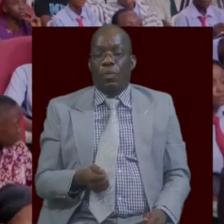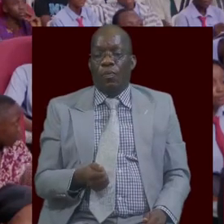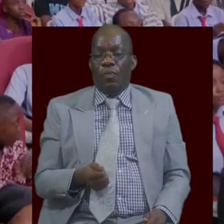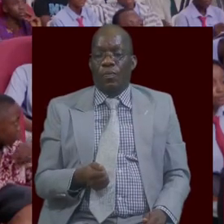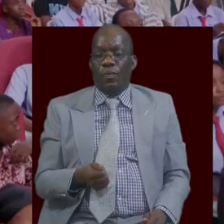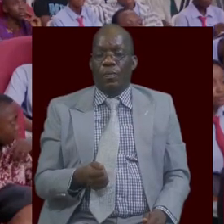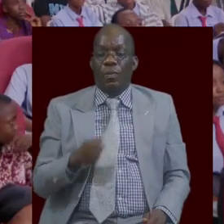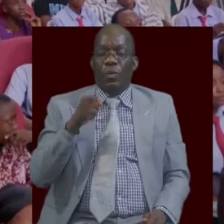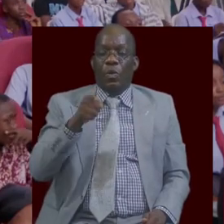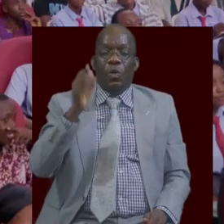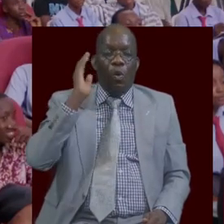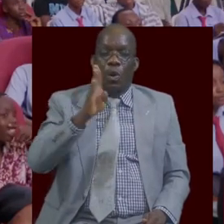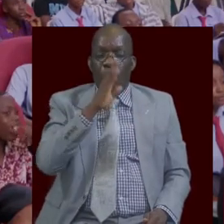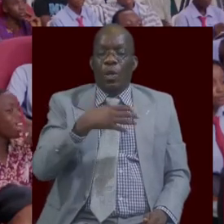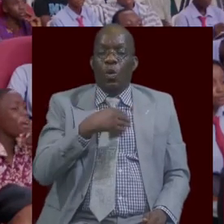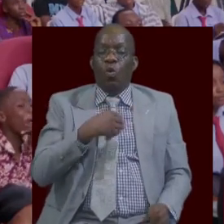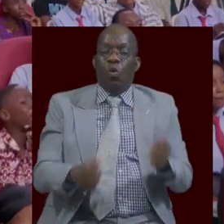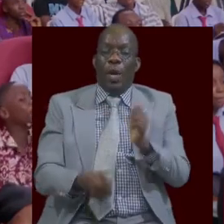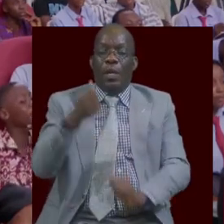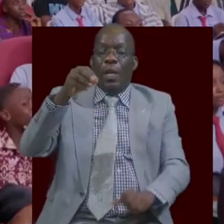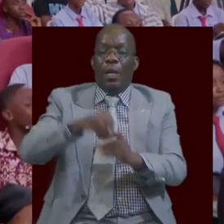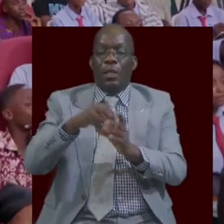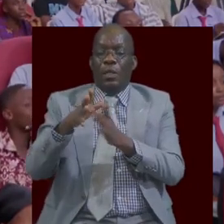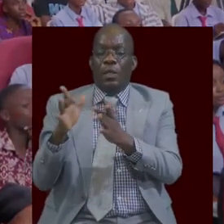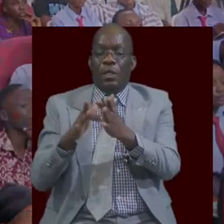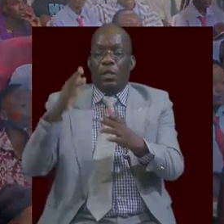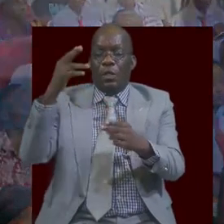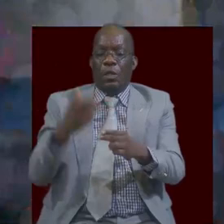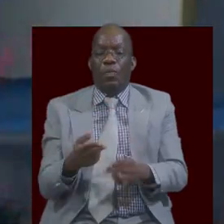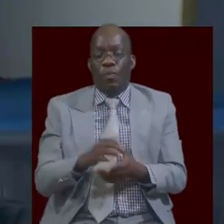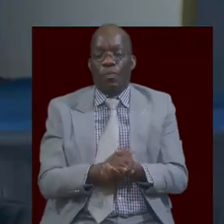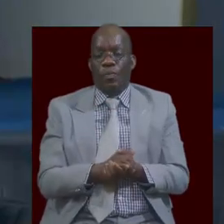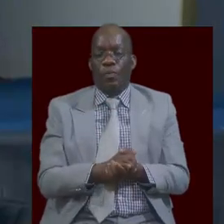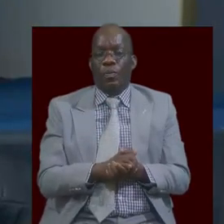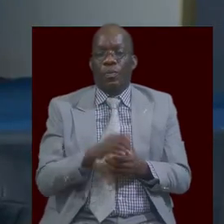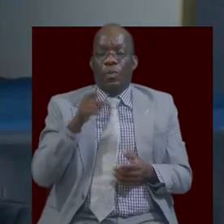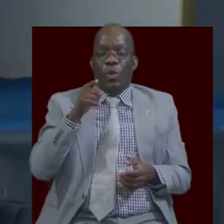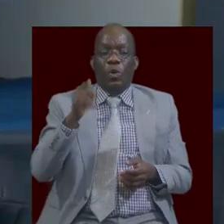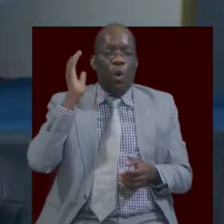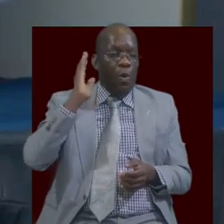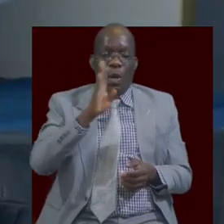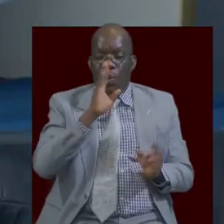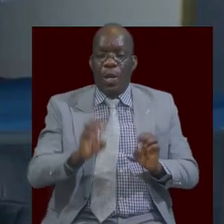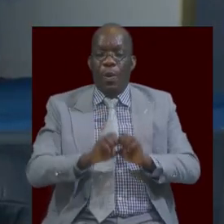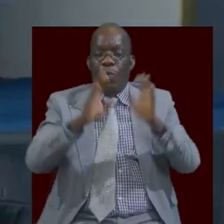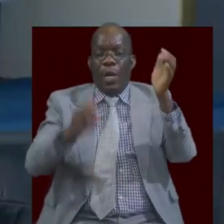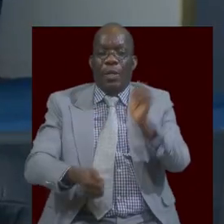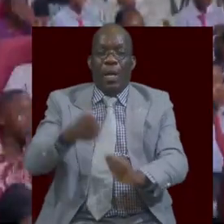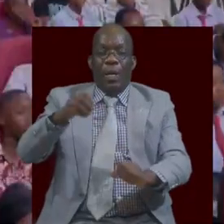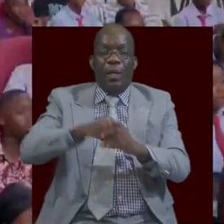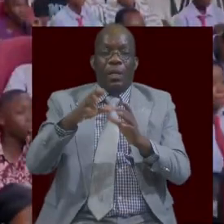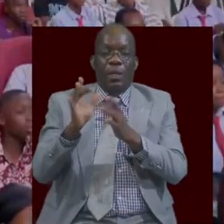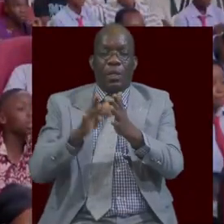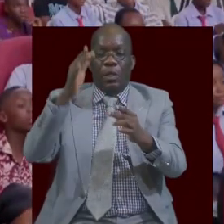You'll be whiter in Jesus' name. Amen. You'll be brighter in Jesus'